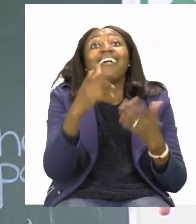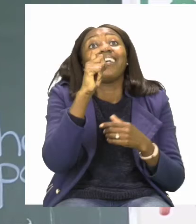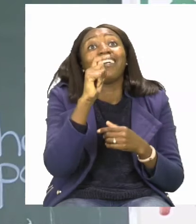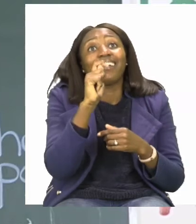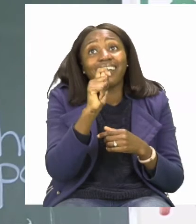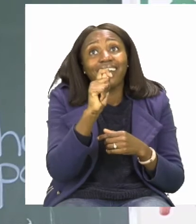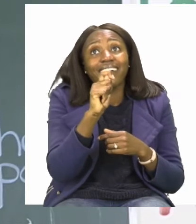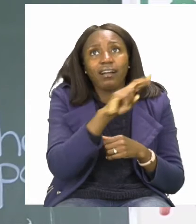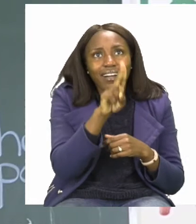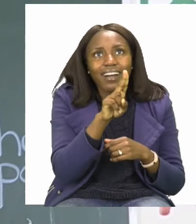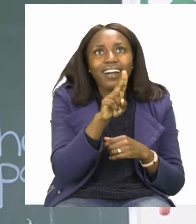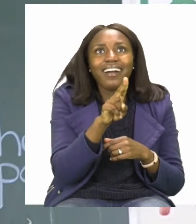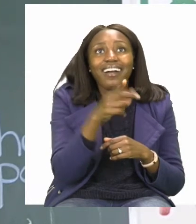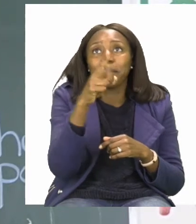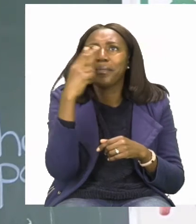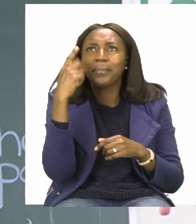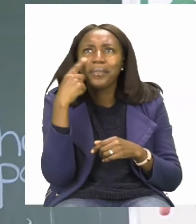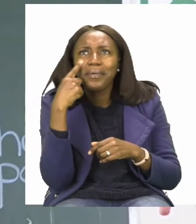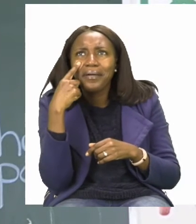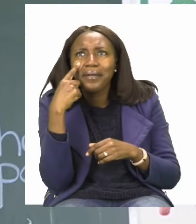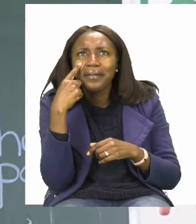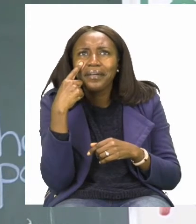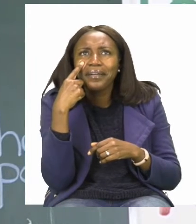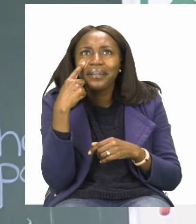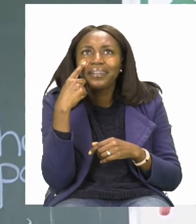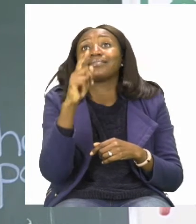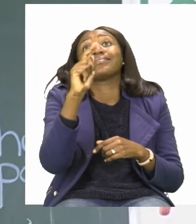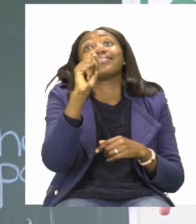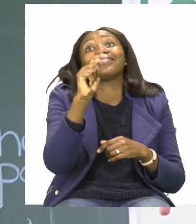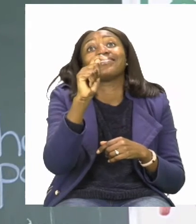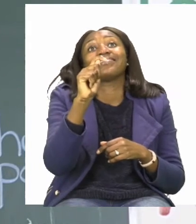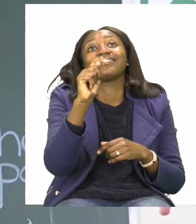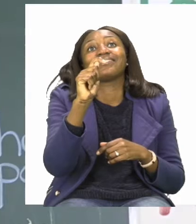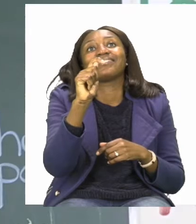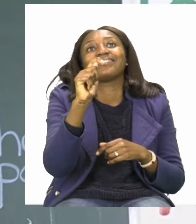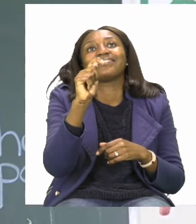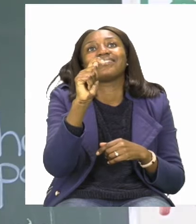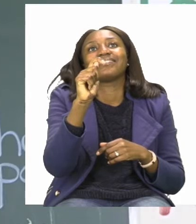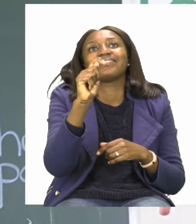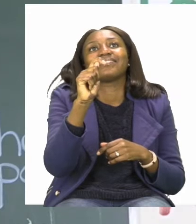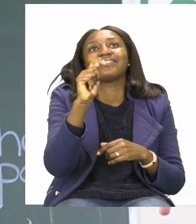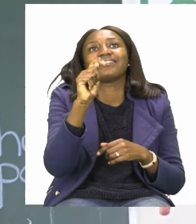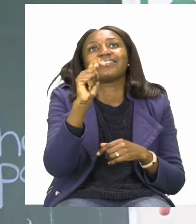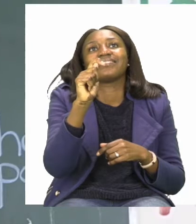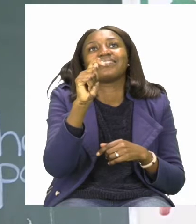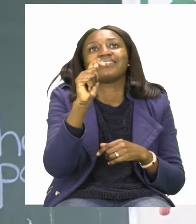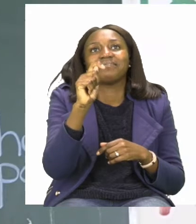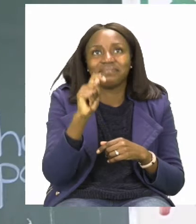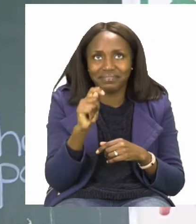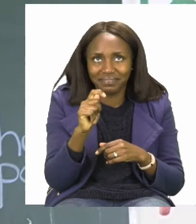tens, hundreds. So if you're going to have units here and then